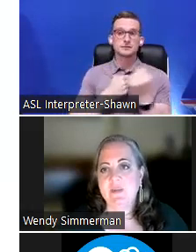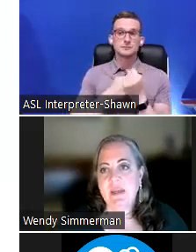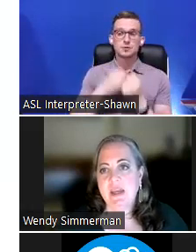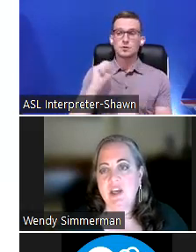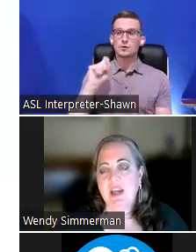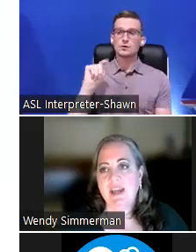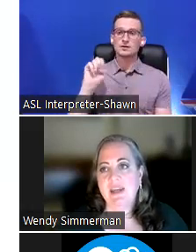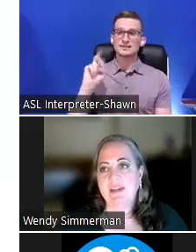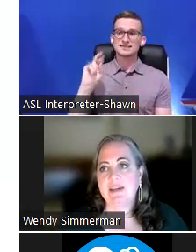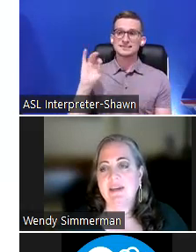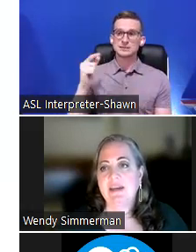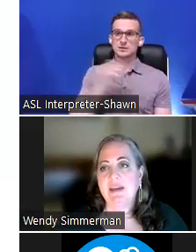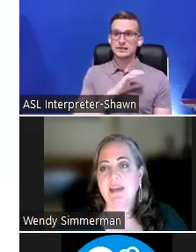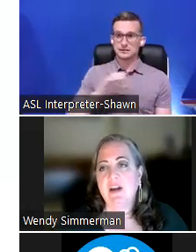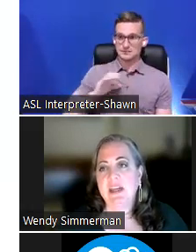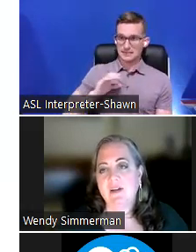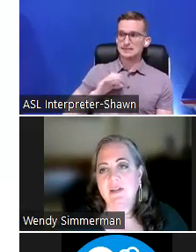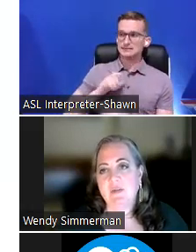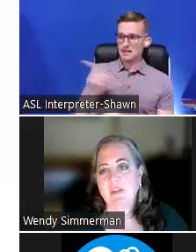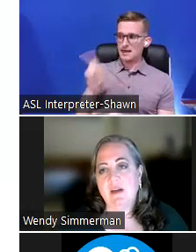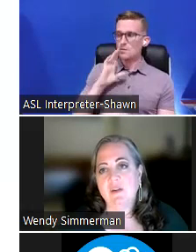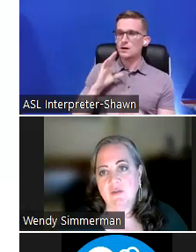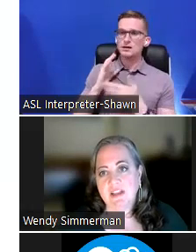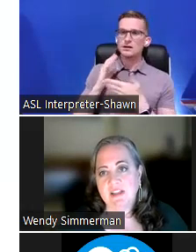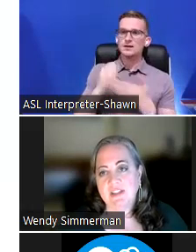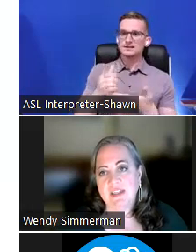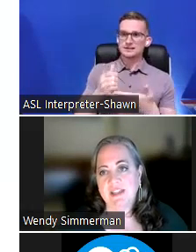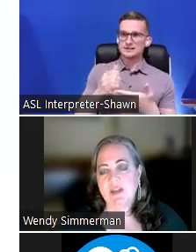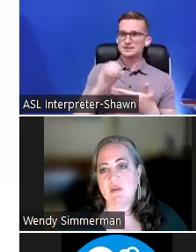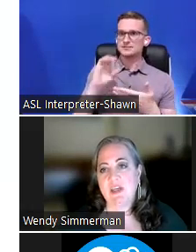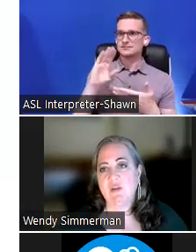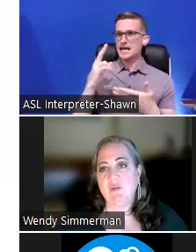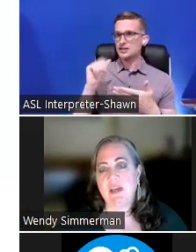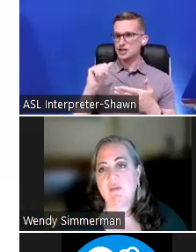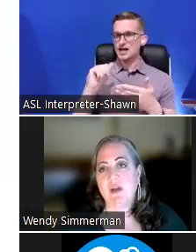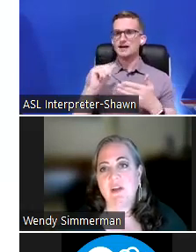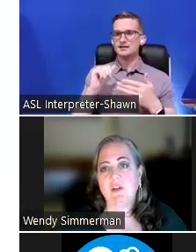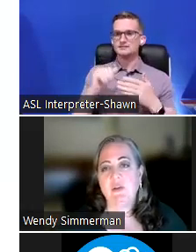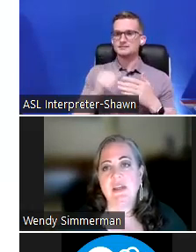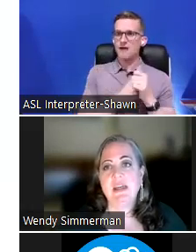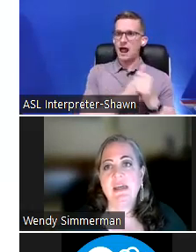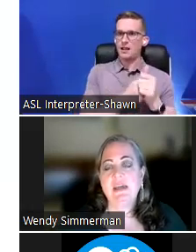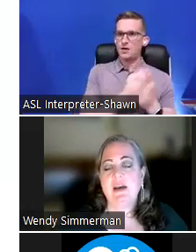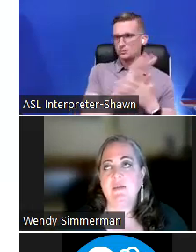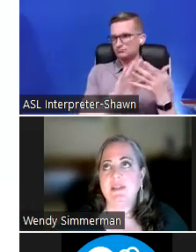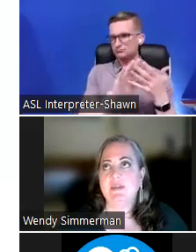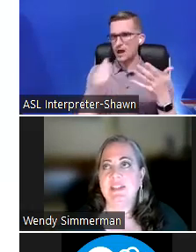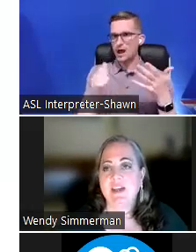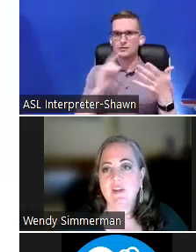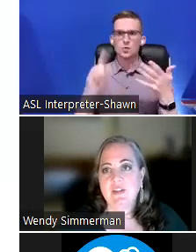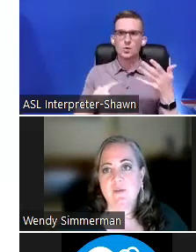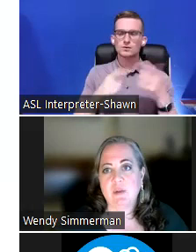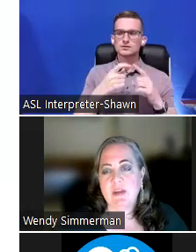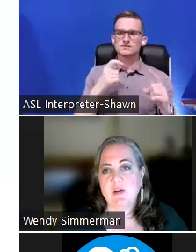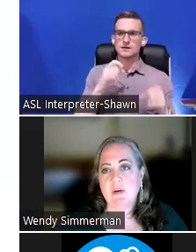assist the BHA in carrying out some of the other directives in SB 22-181, including some